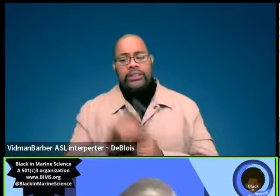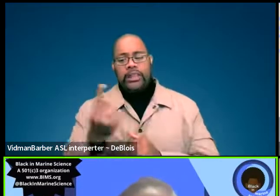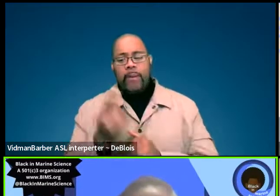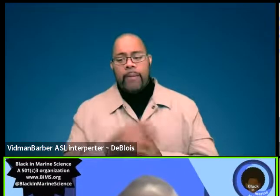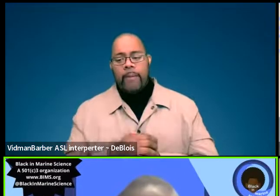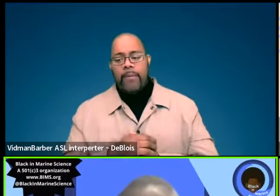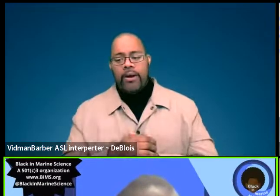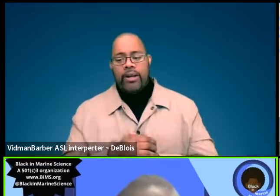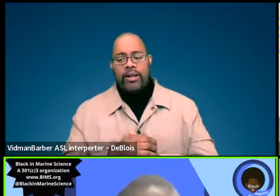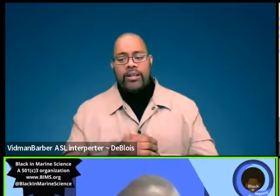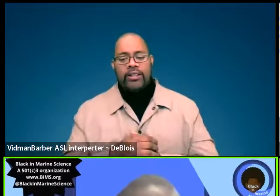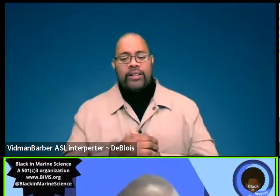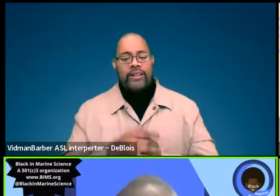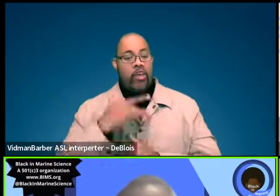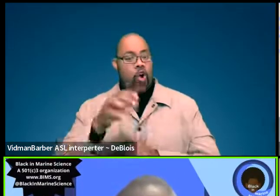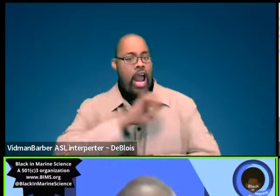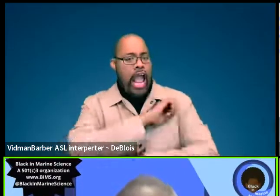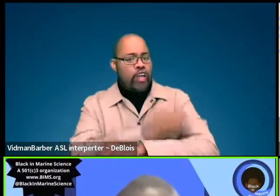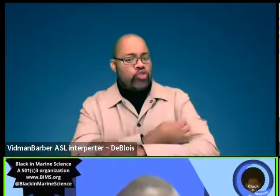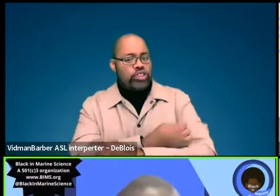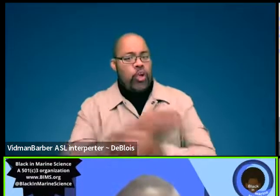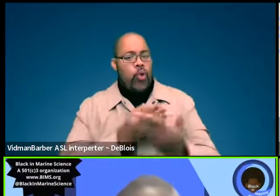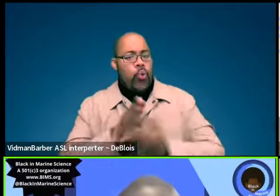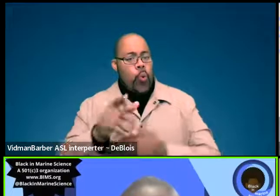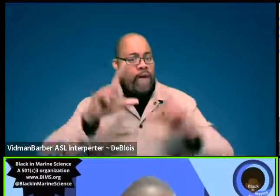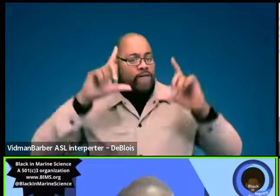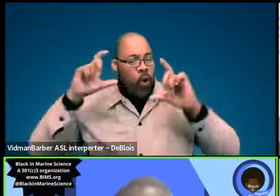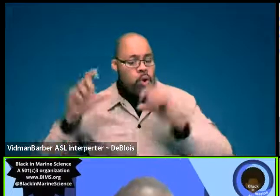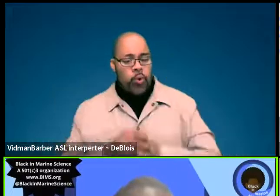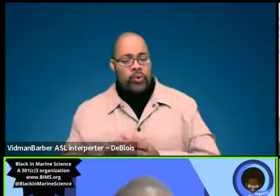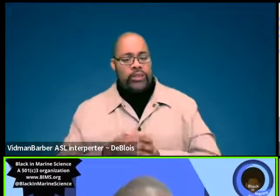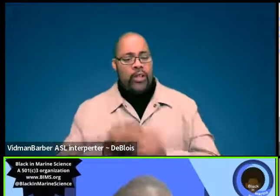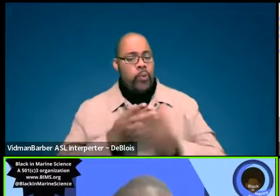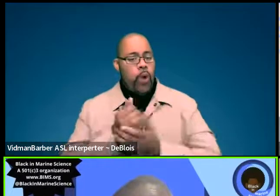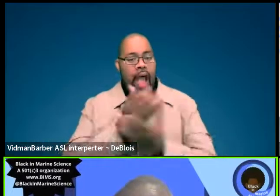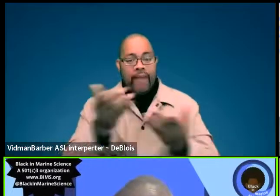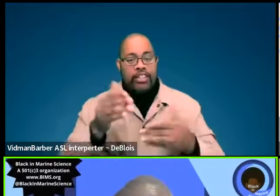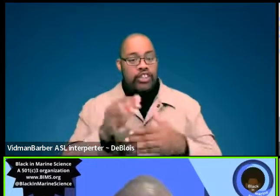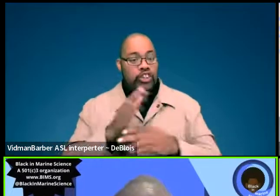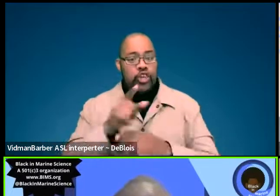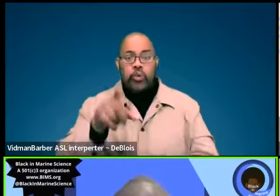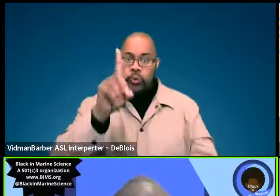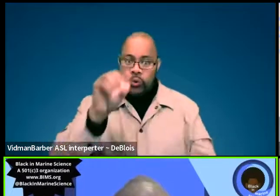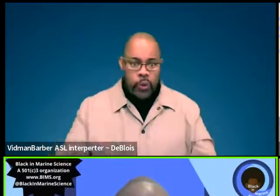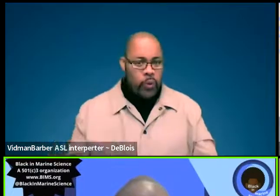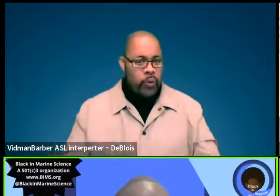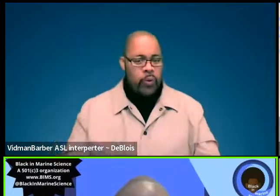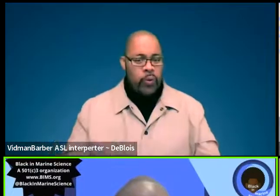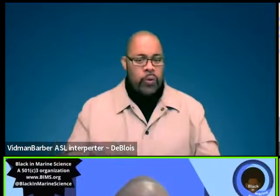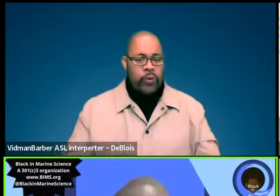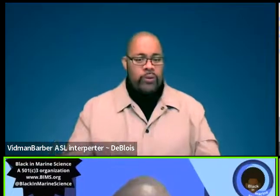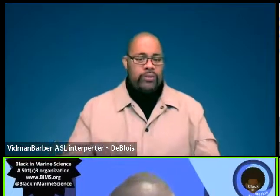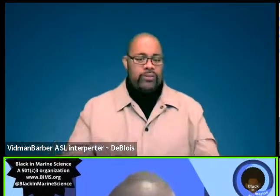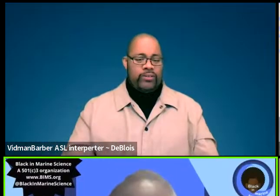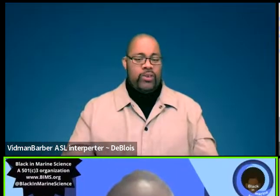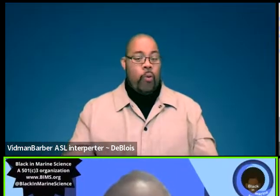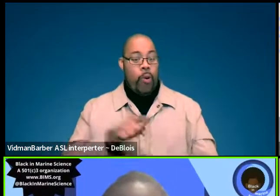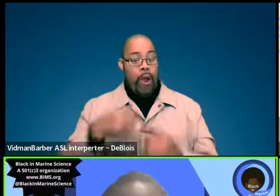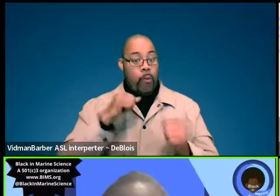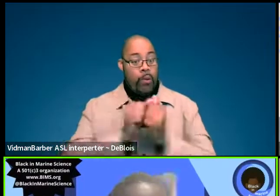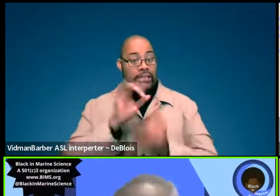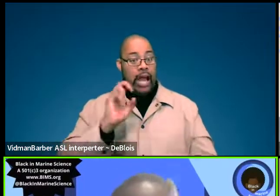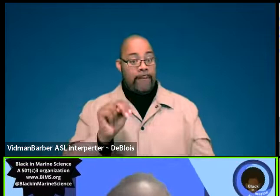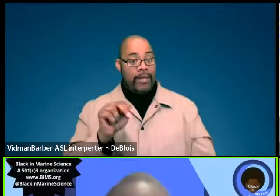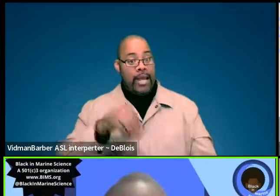that they can like feel her energy, like through her photos and through everything she shares. You do. Like when I'm with Diamond